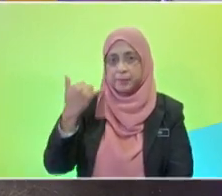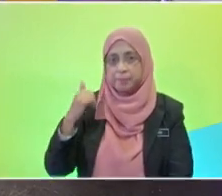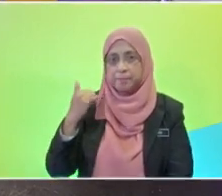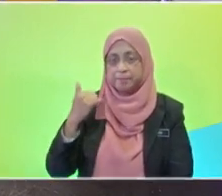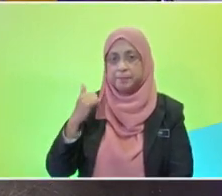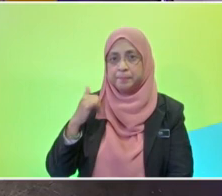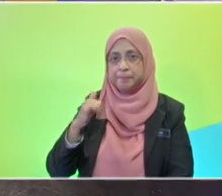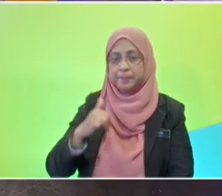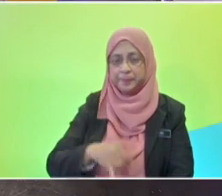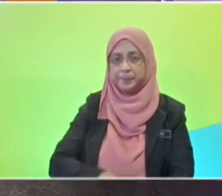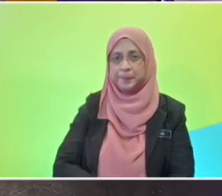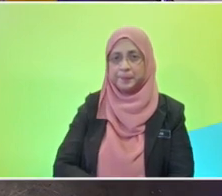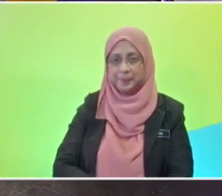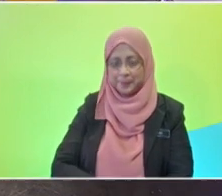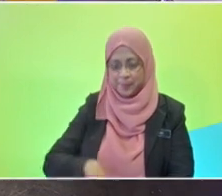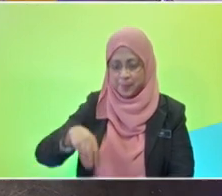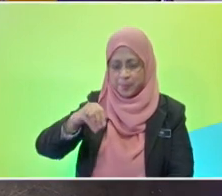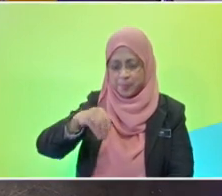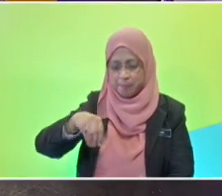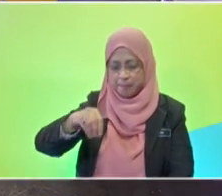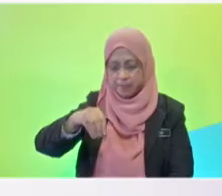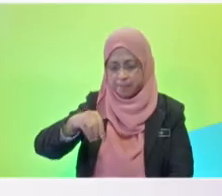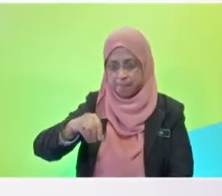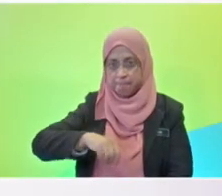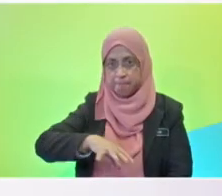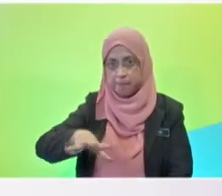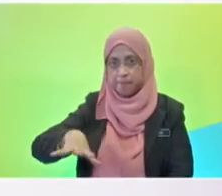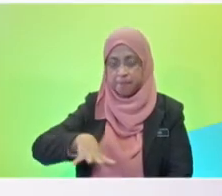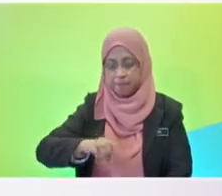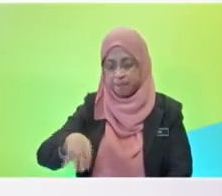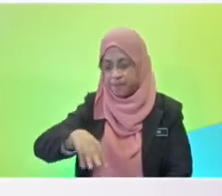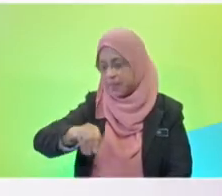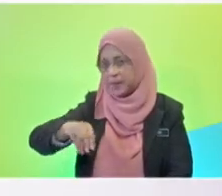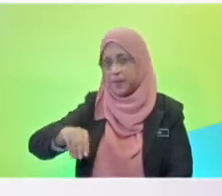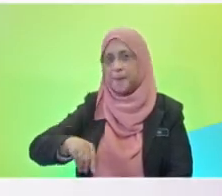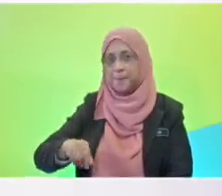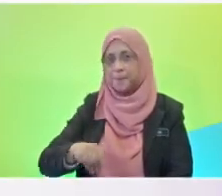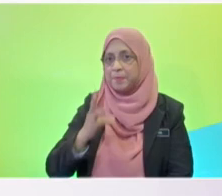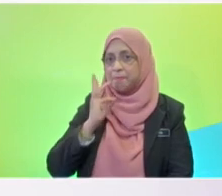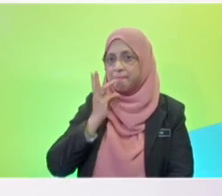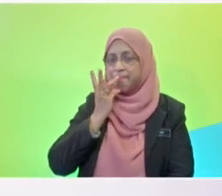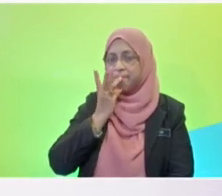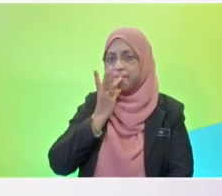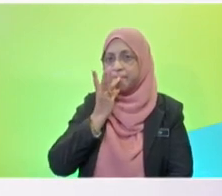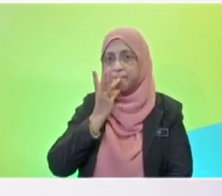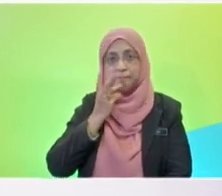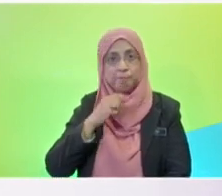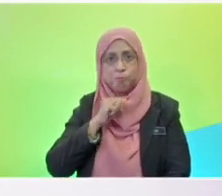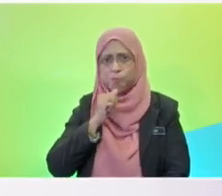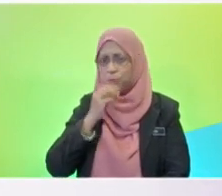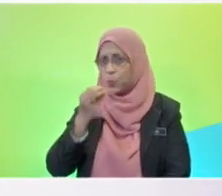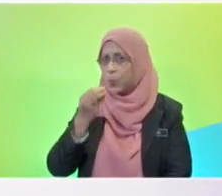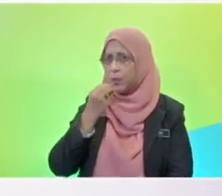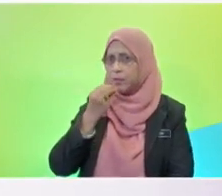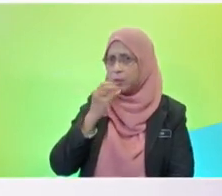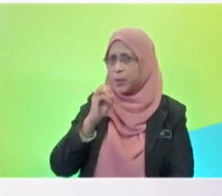this feather. Okay. I'll try to spread the rice. Okay. This rice is not to be eaten, right? No.